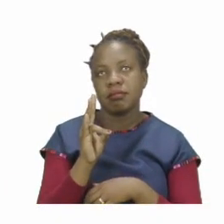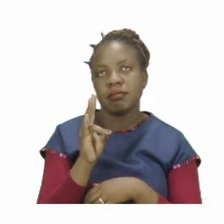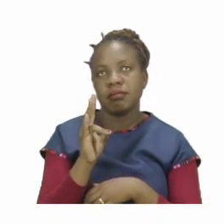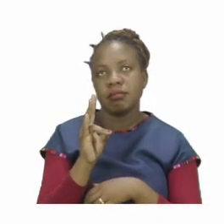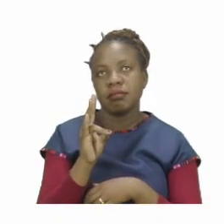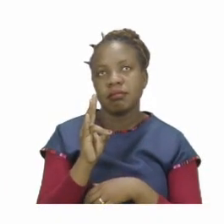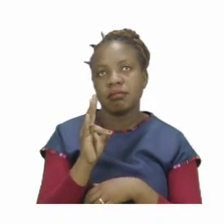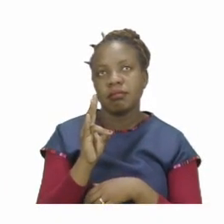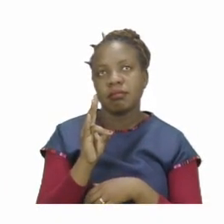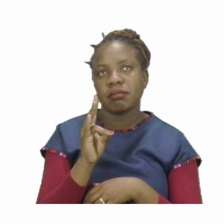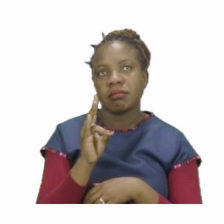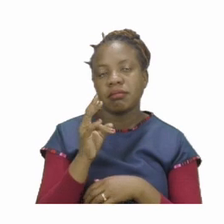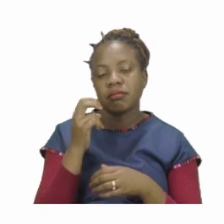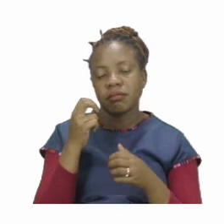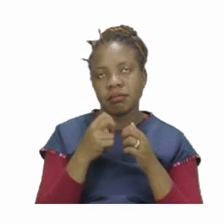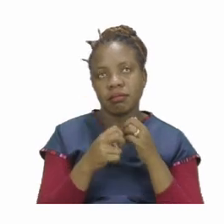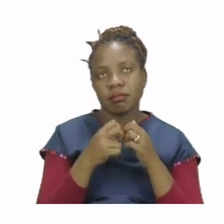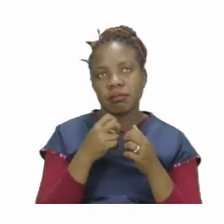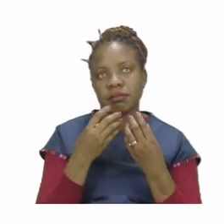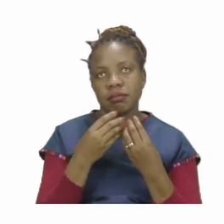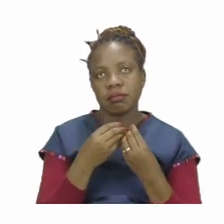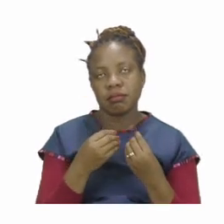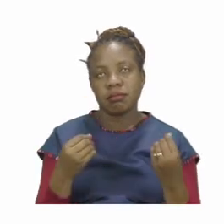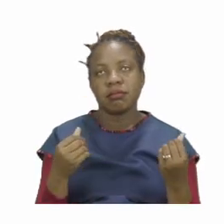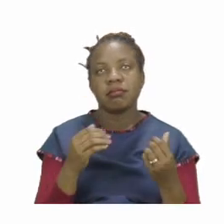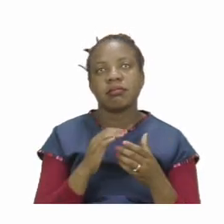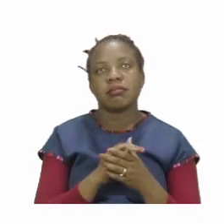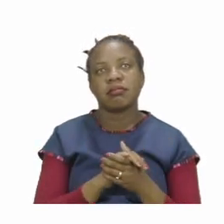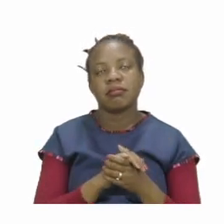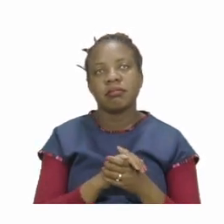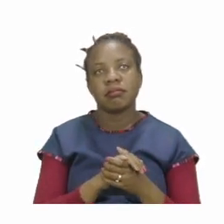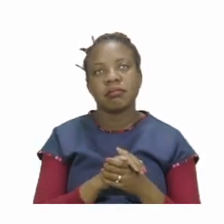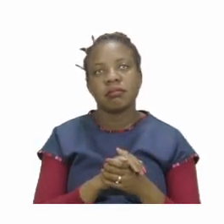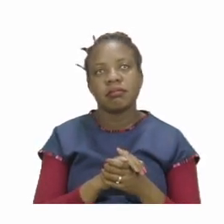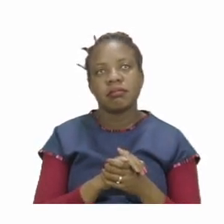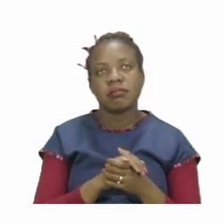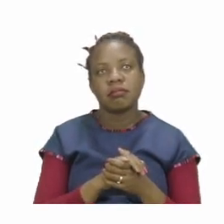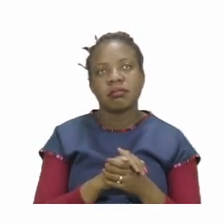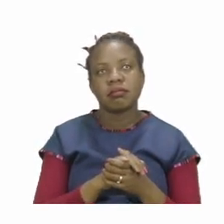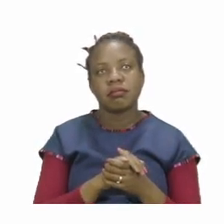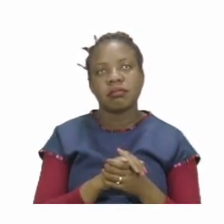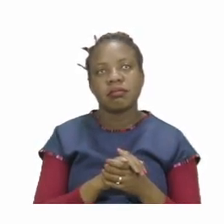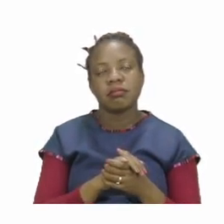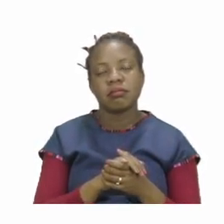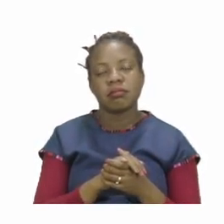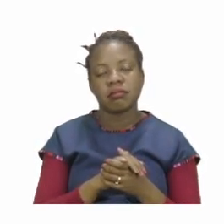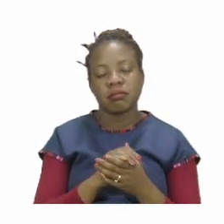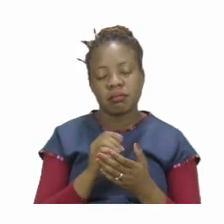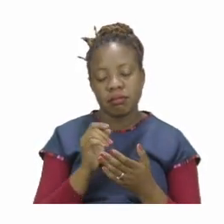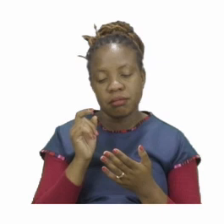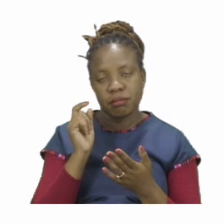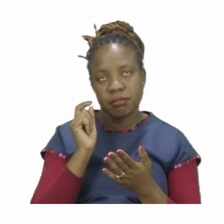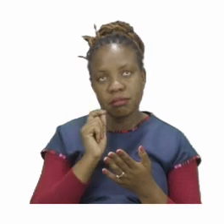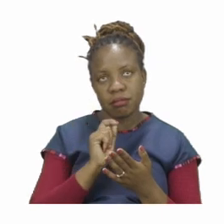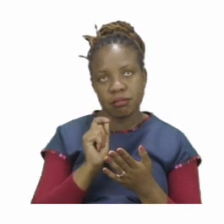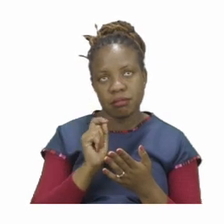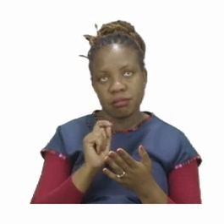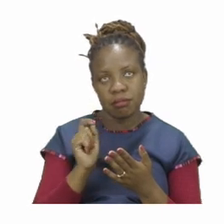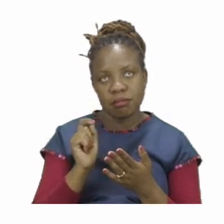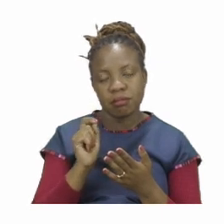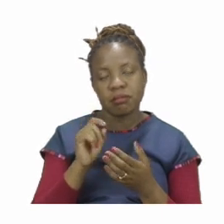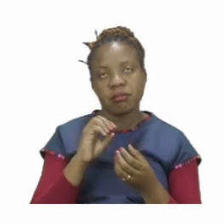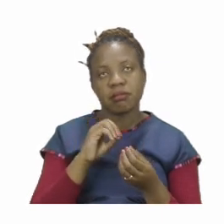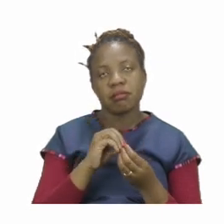do some problem solving. Now it says there, we have to write the number sentences for